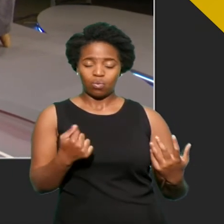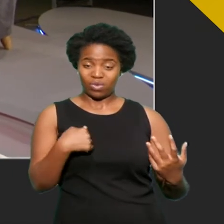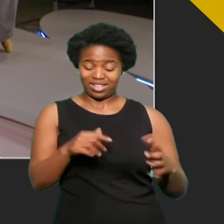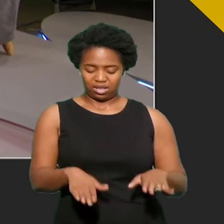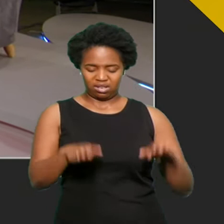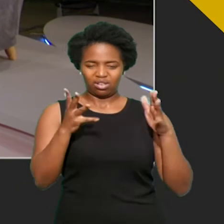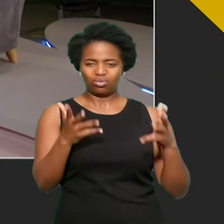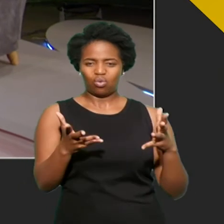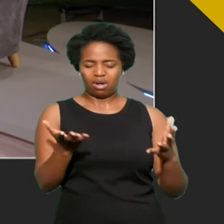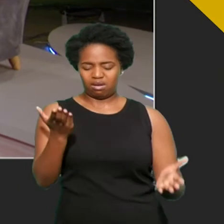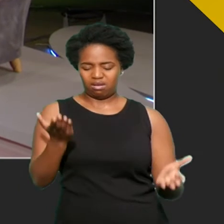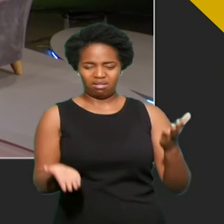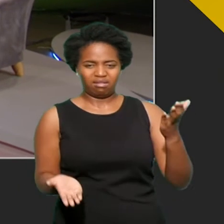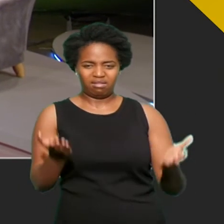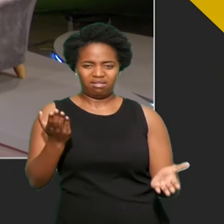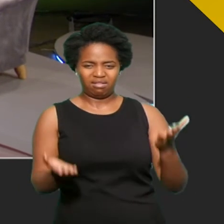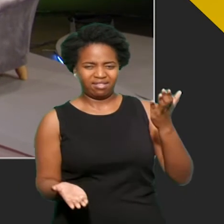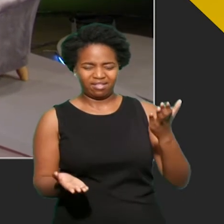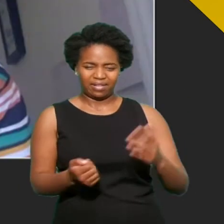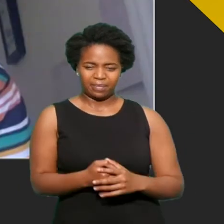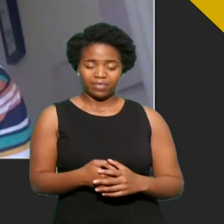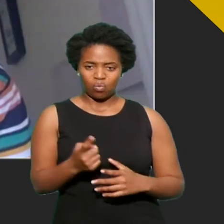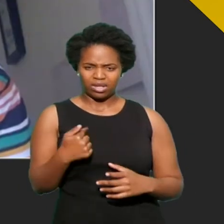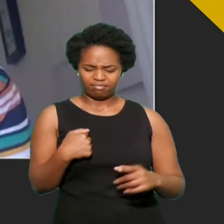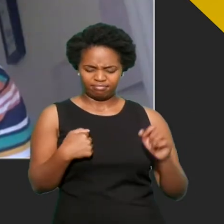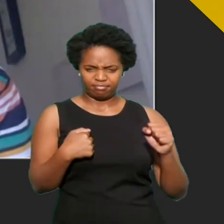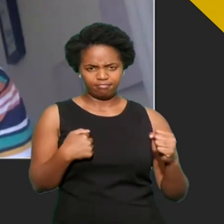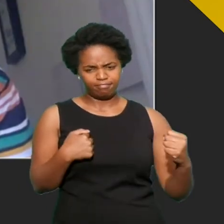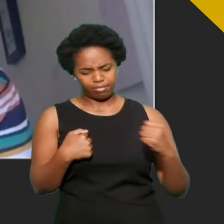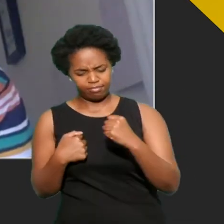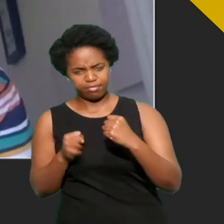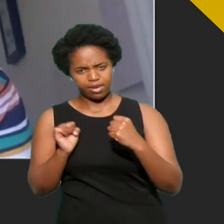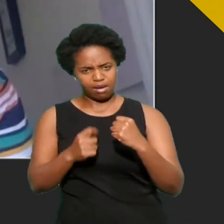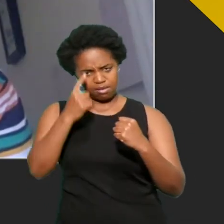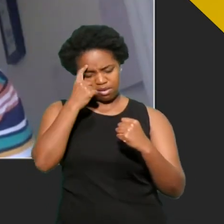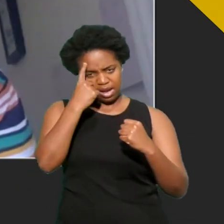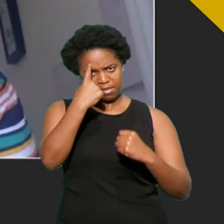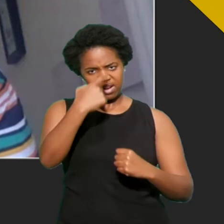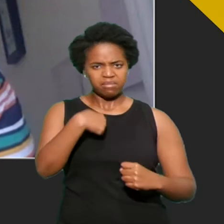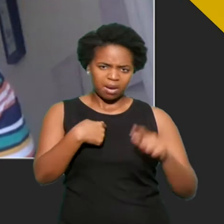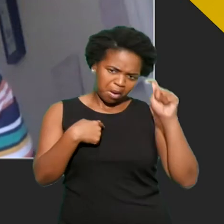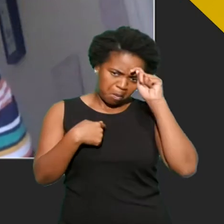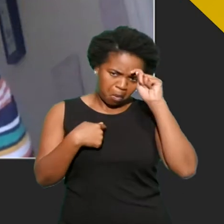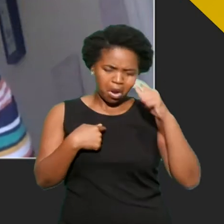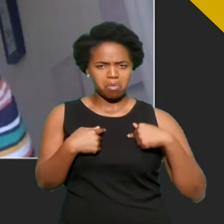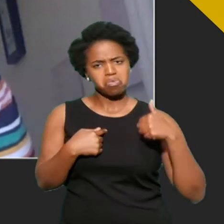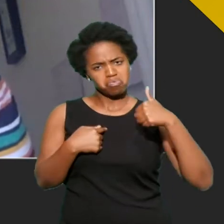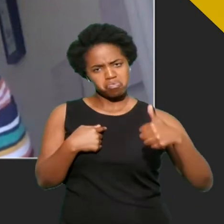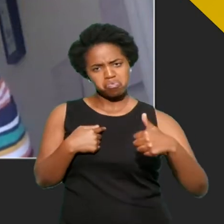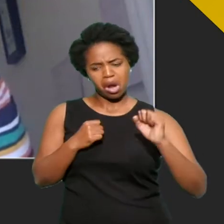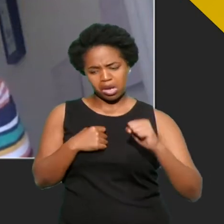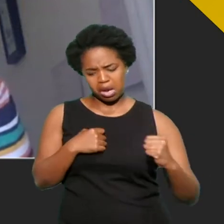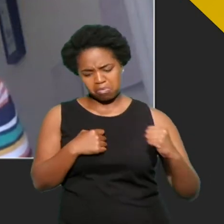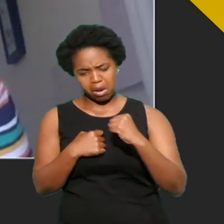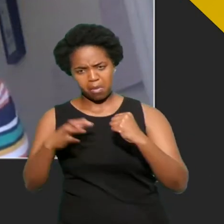create that, we are allowing the perpetrators to continue in their minds to believe that it is okay to